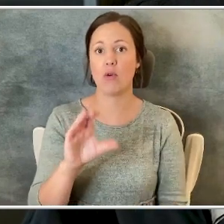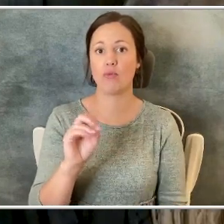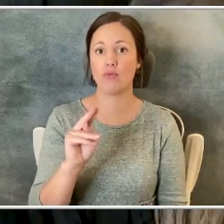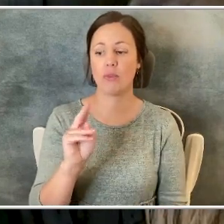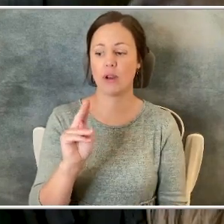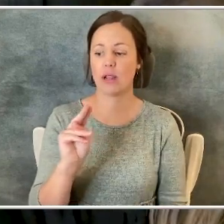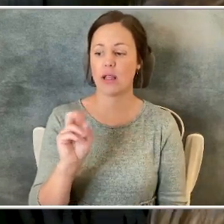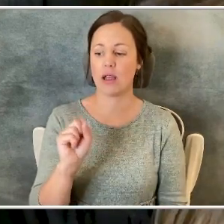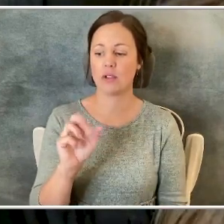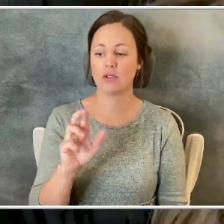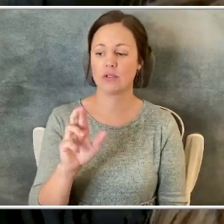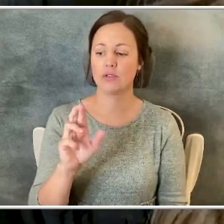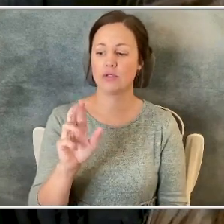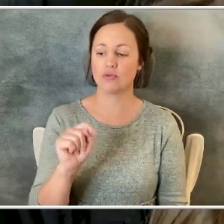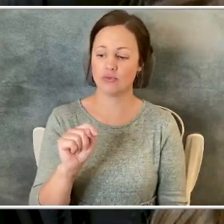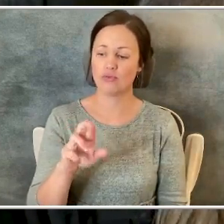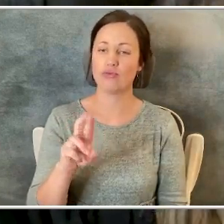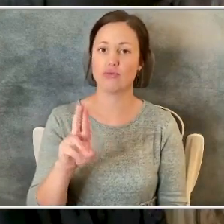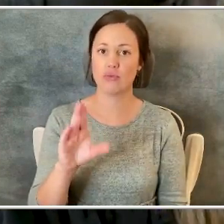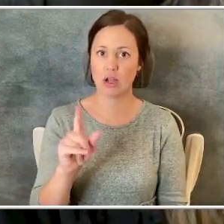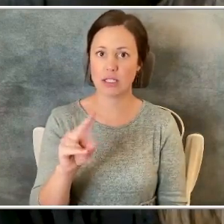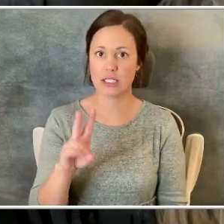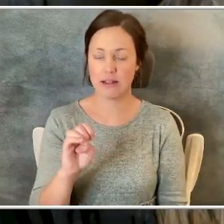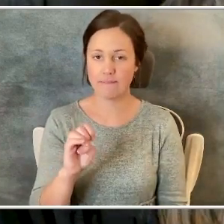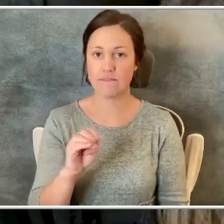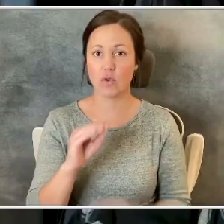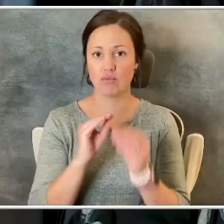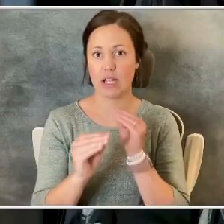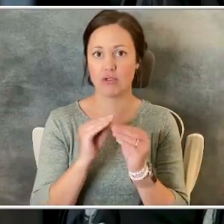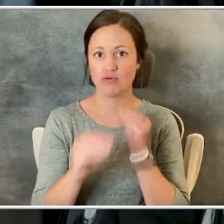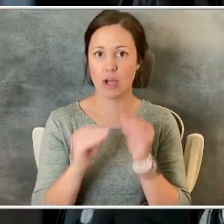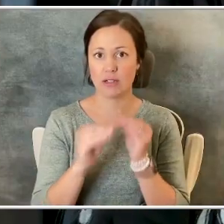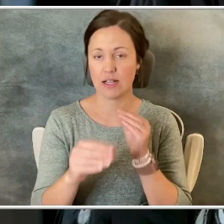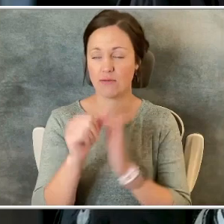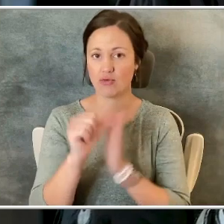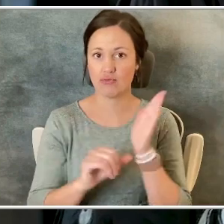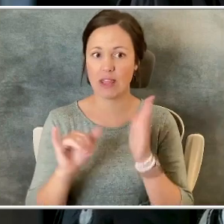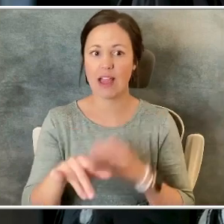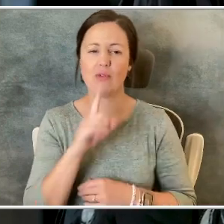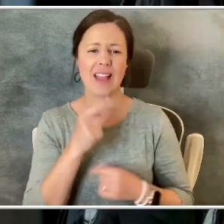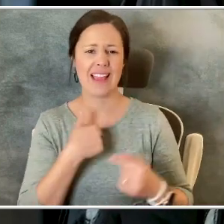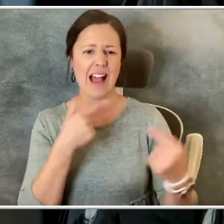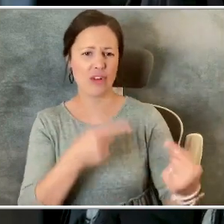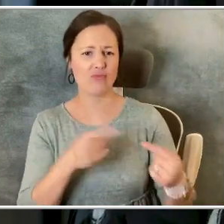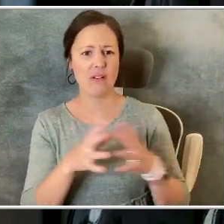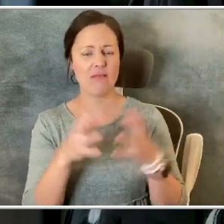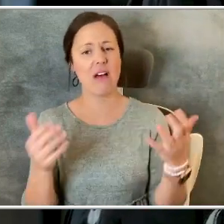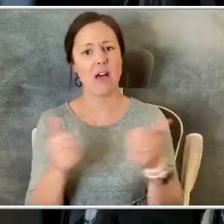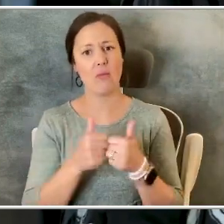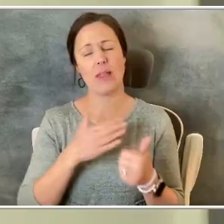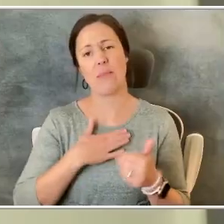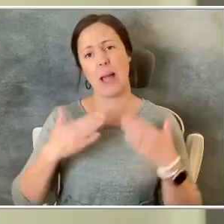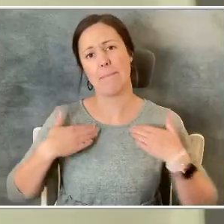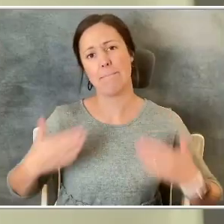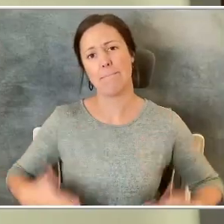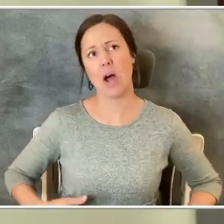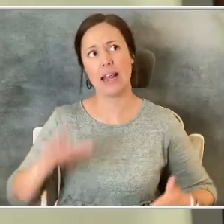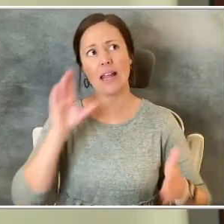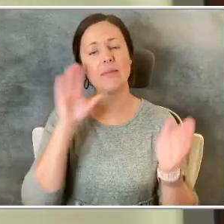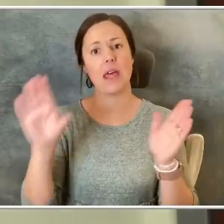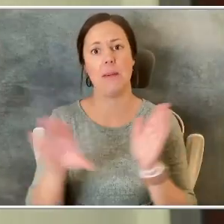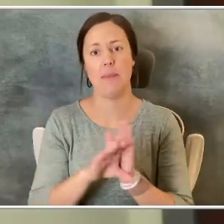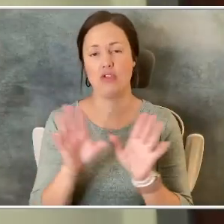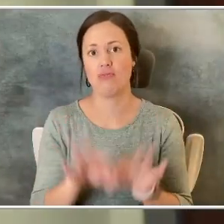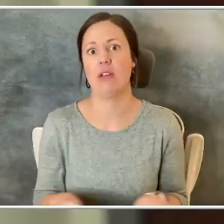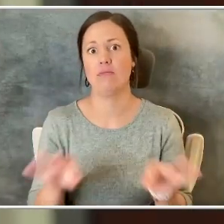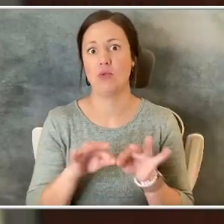for me. I struggled my whole life with body image. It was important that I have something. Plastic surgeon